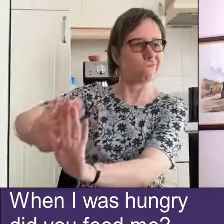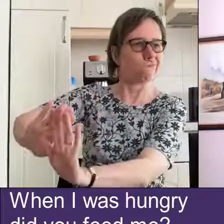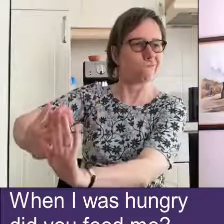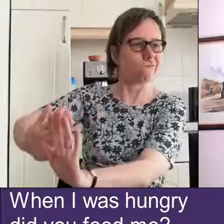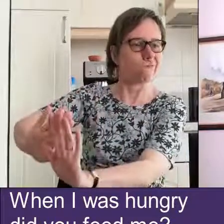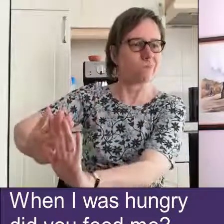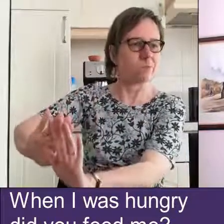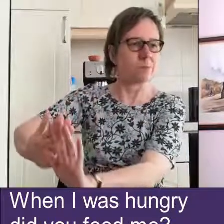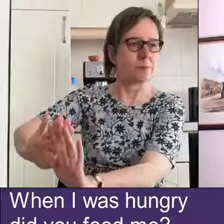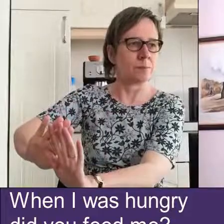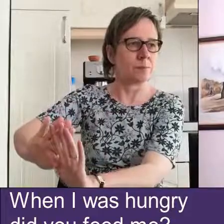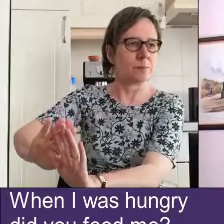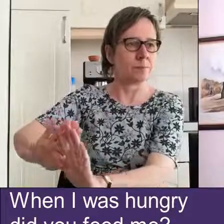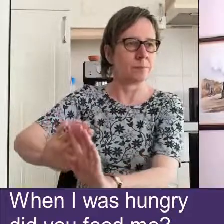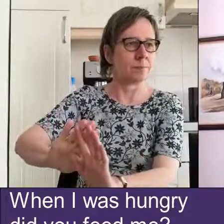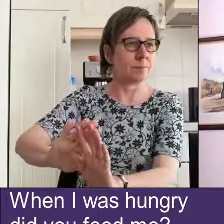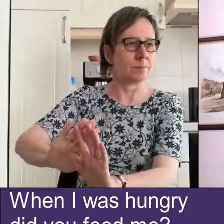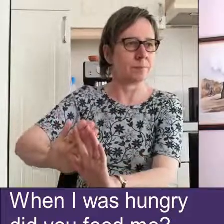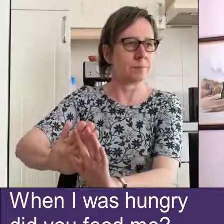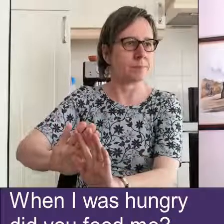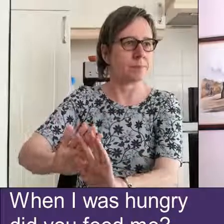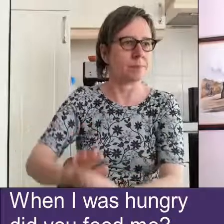you turn me away?